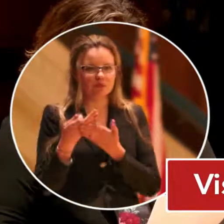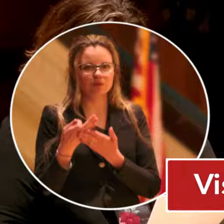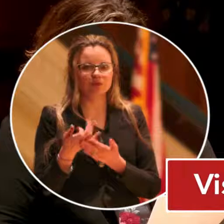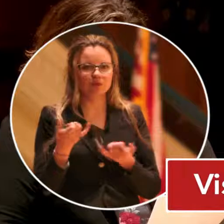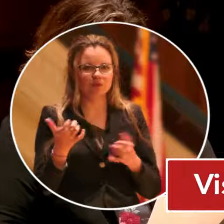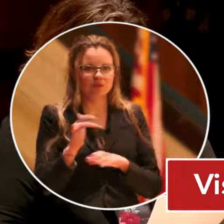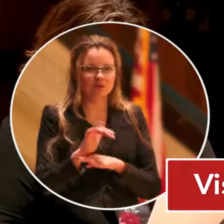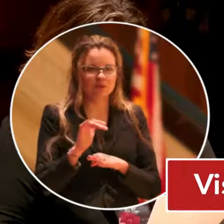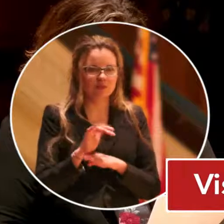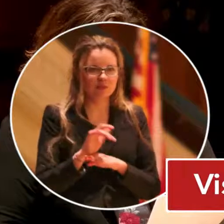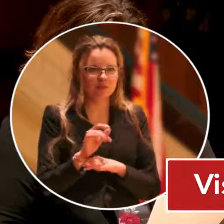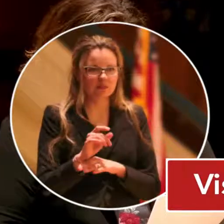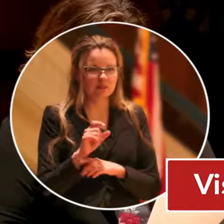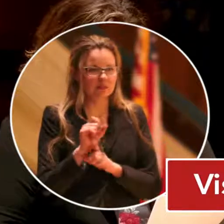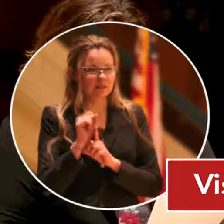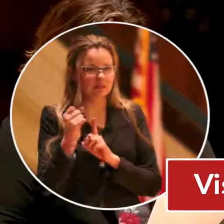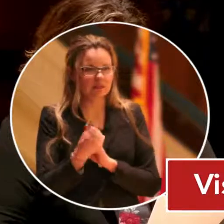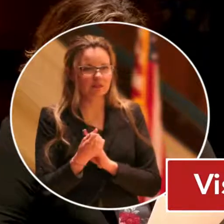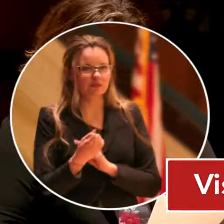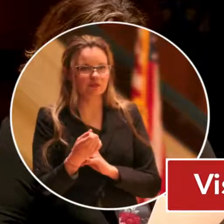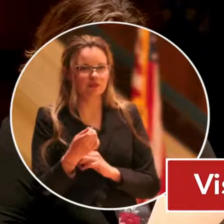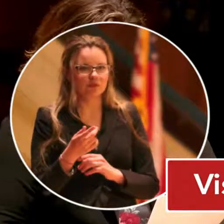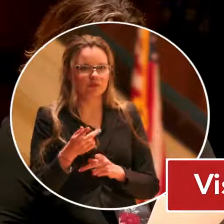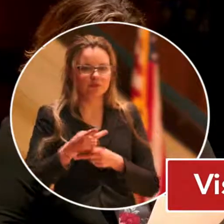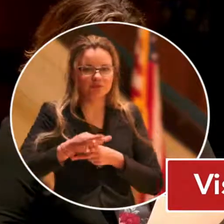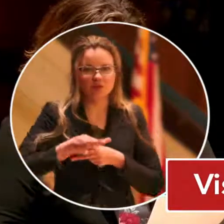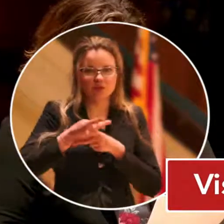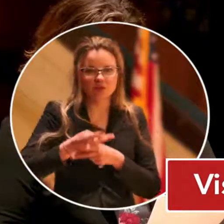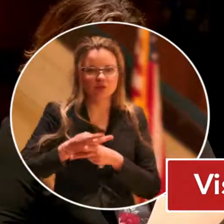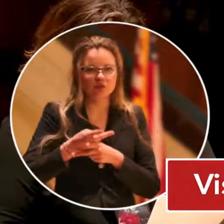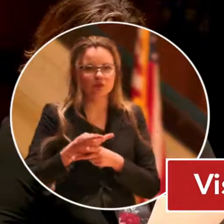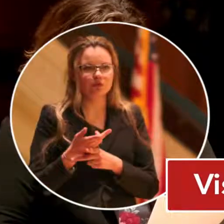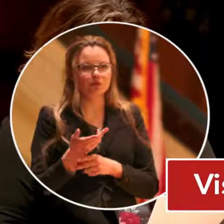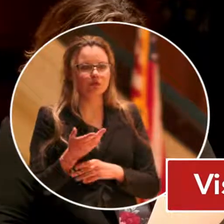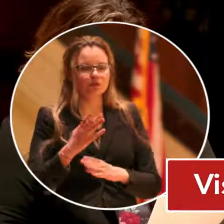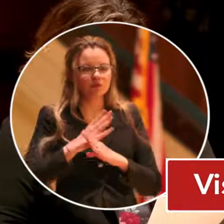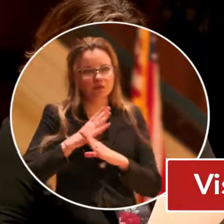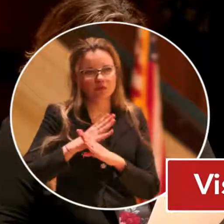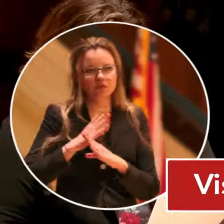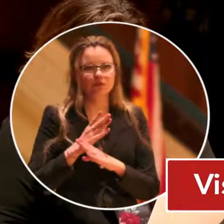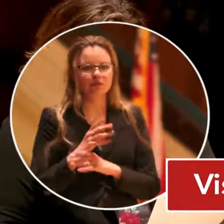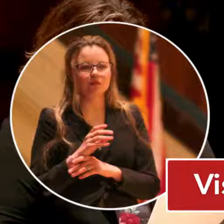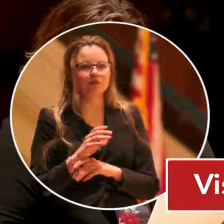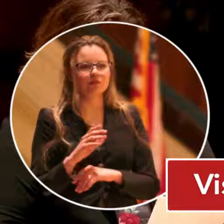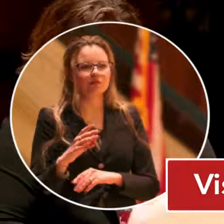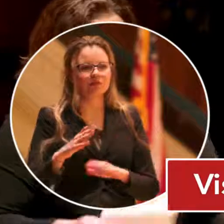the Society for the Protection and Care of Children, SPCC.